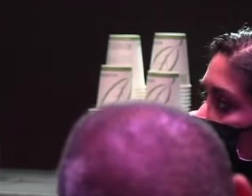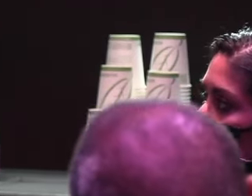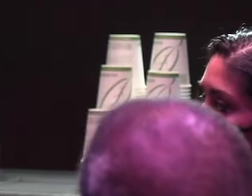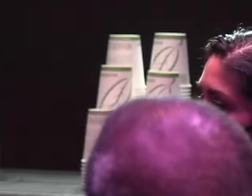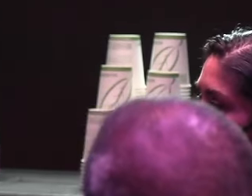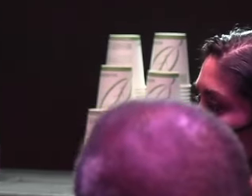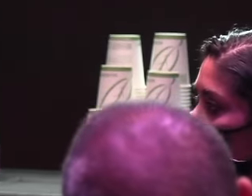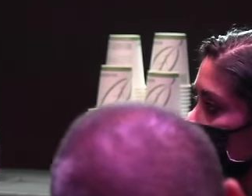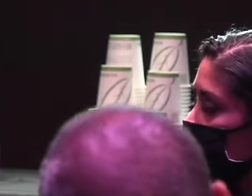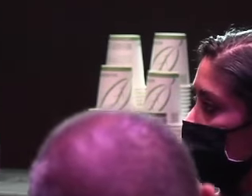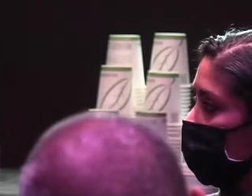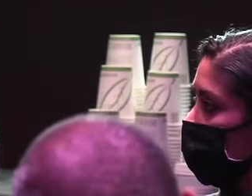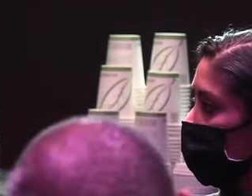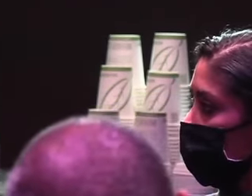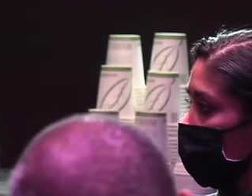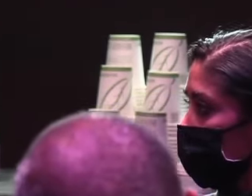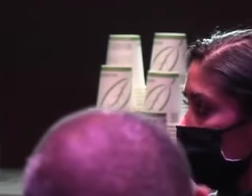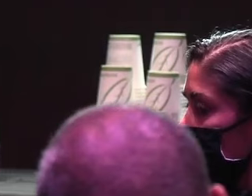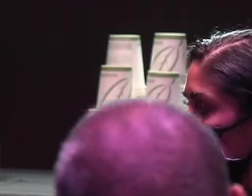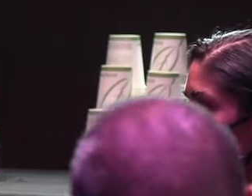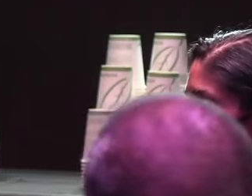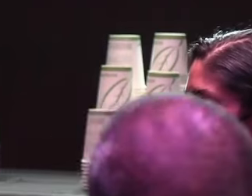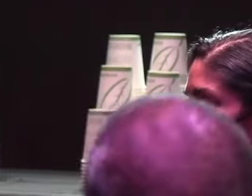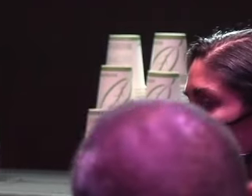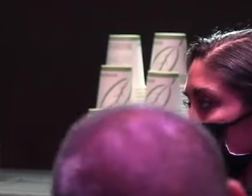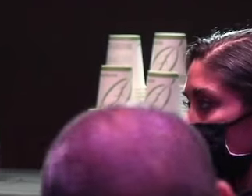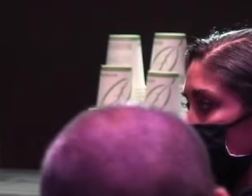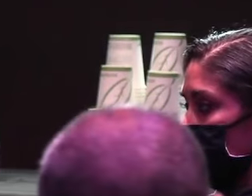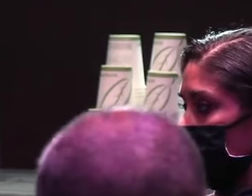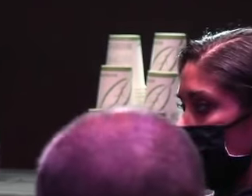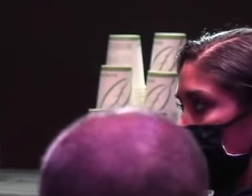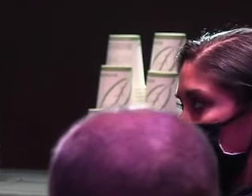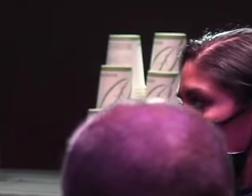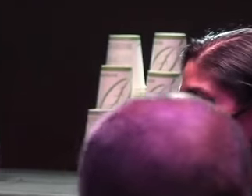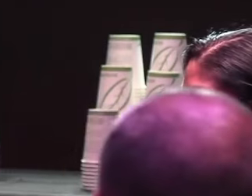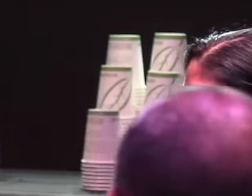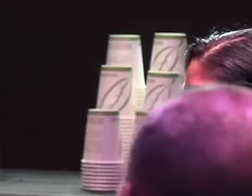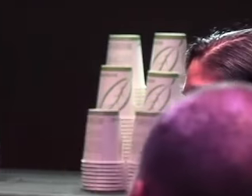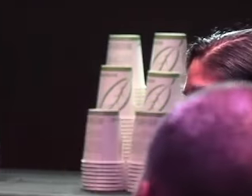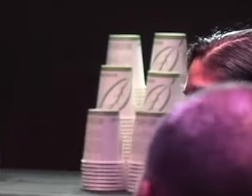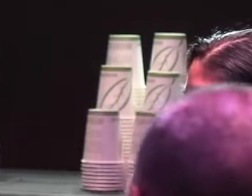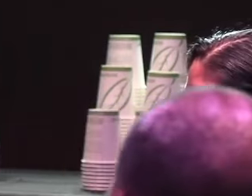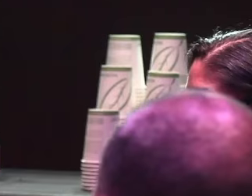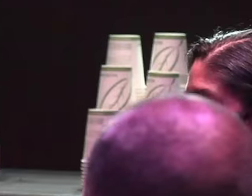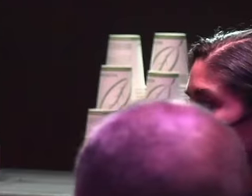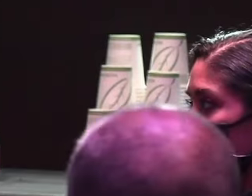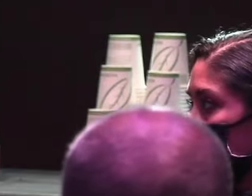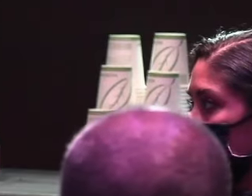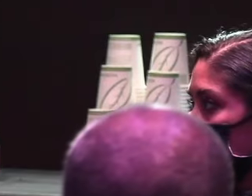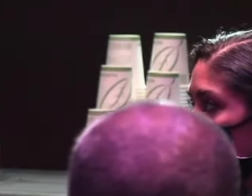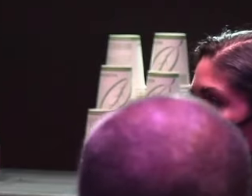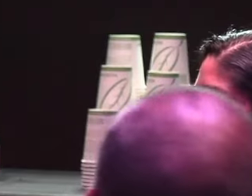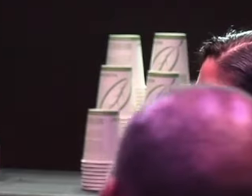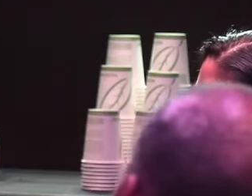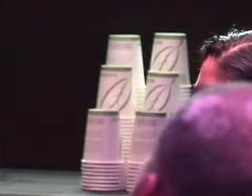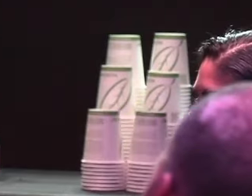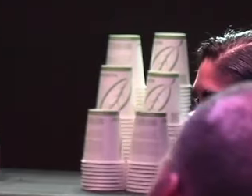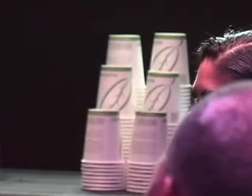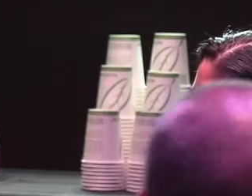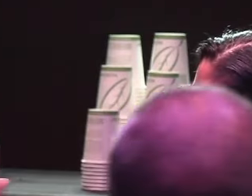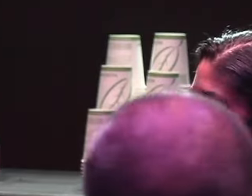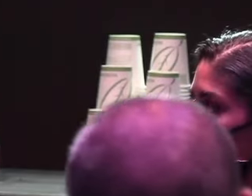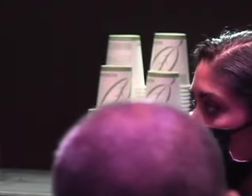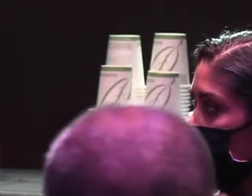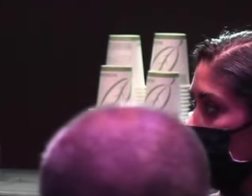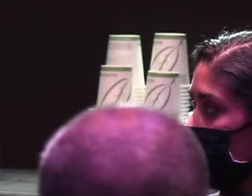physical space and a hub, a ethereal realm of collective action. And so we